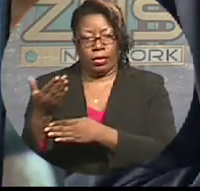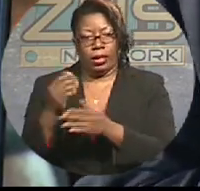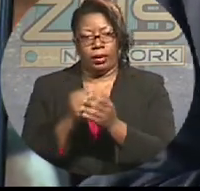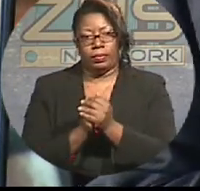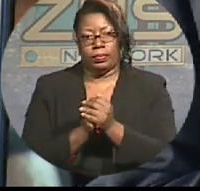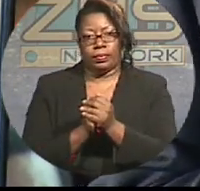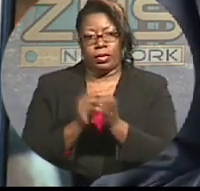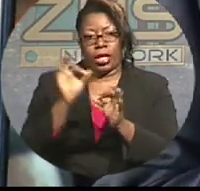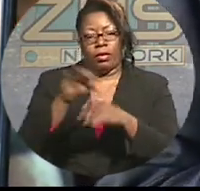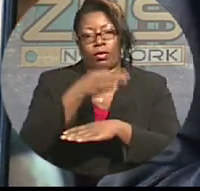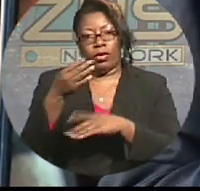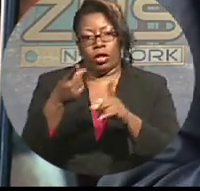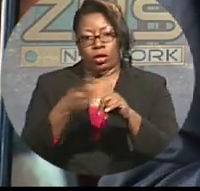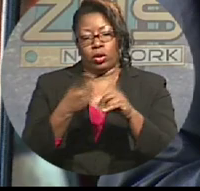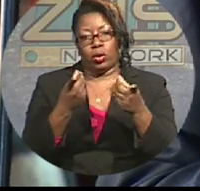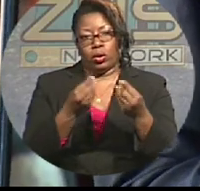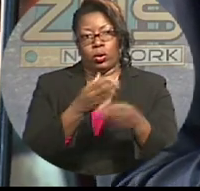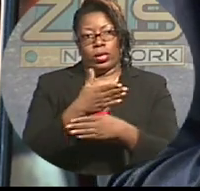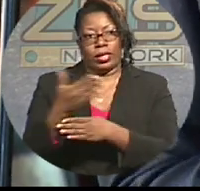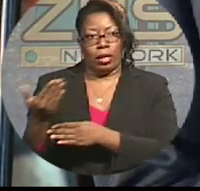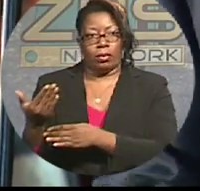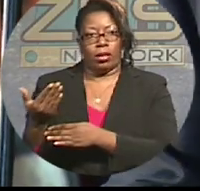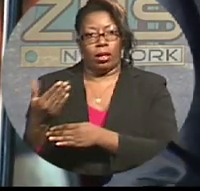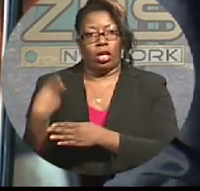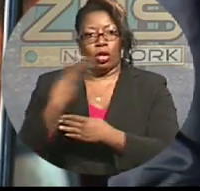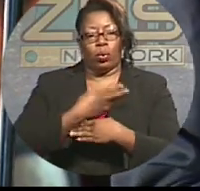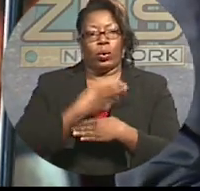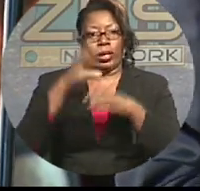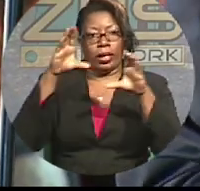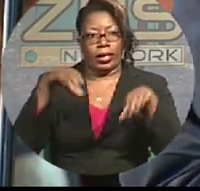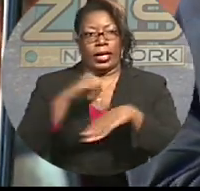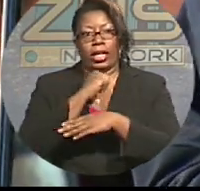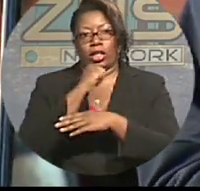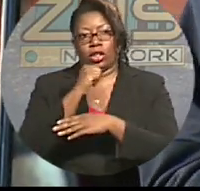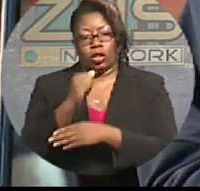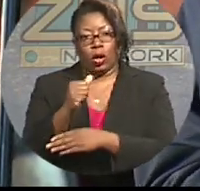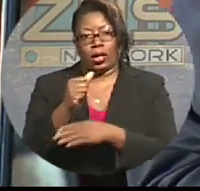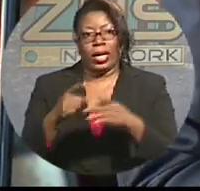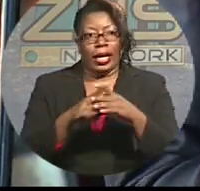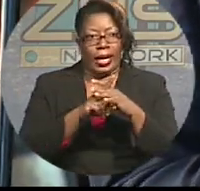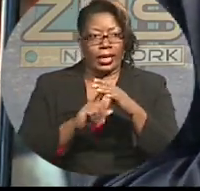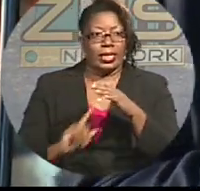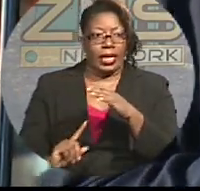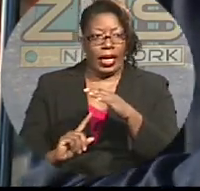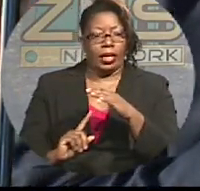do so, we cannot escape